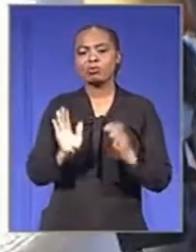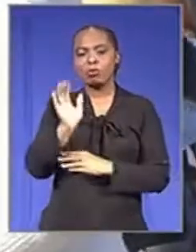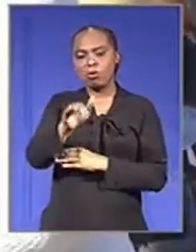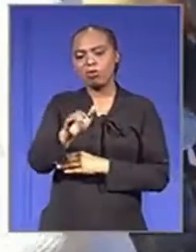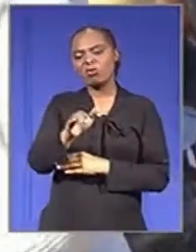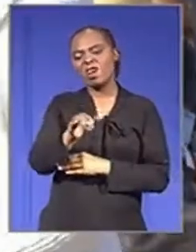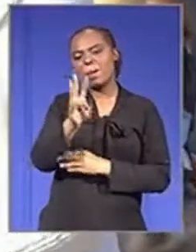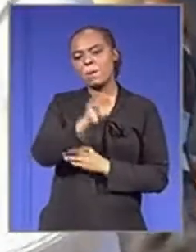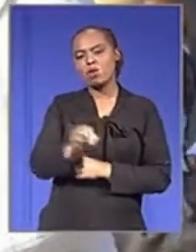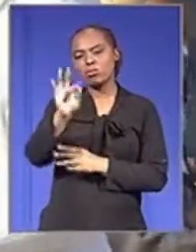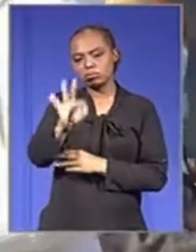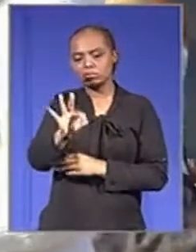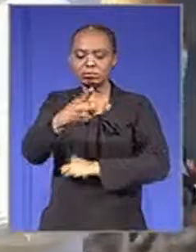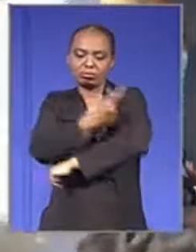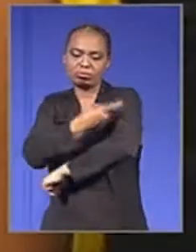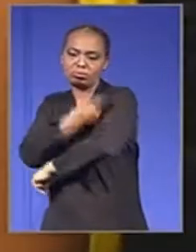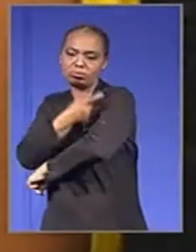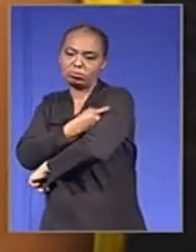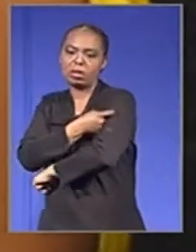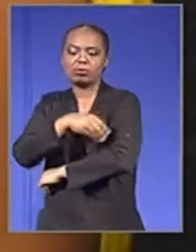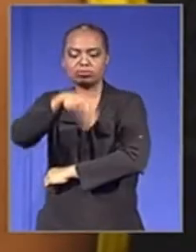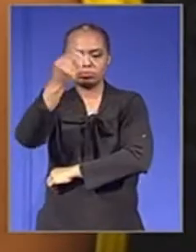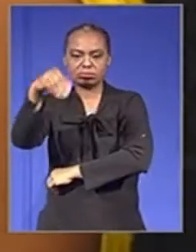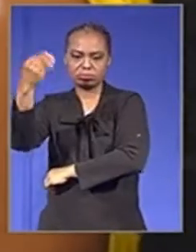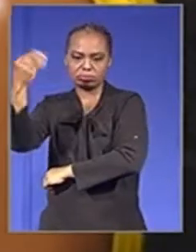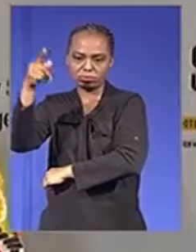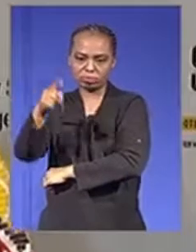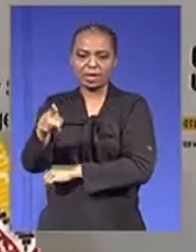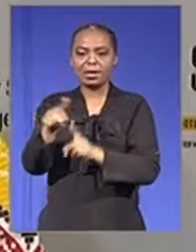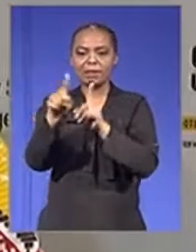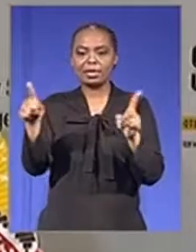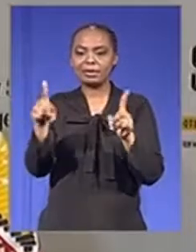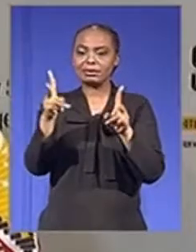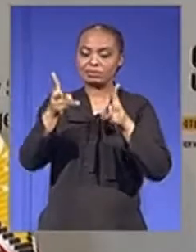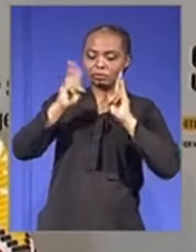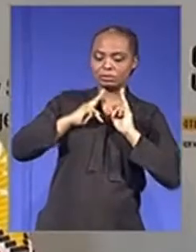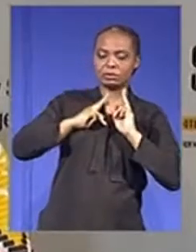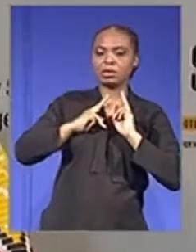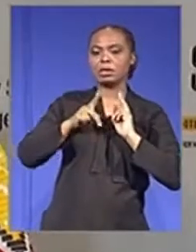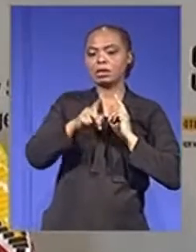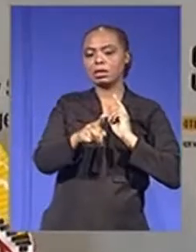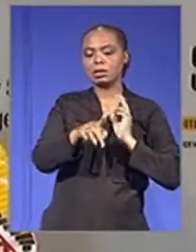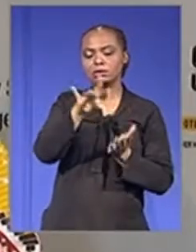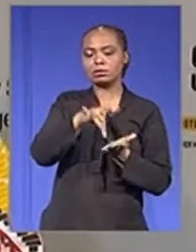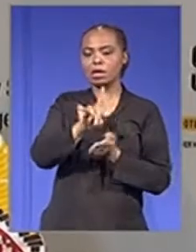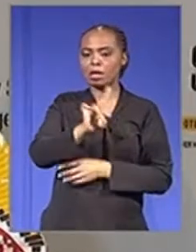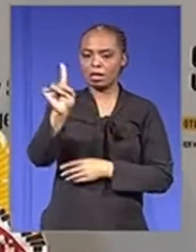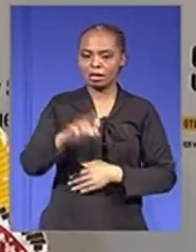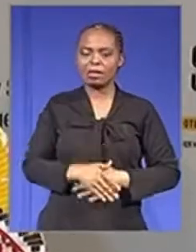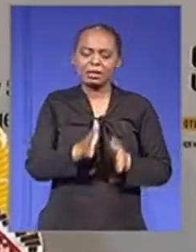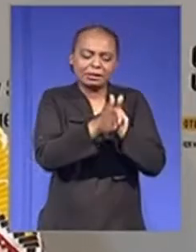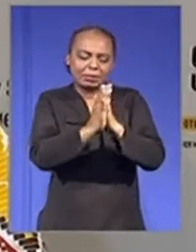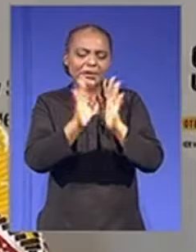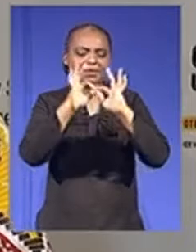tlhabetswe COVID-19. Fela ketelo kwa mafelong a bone ga ya letlelelwa. We appeal for understanding and urge families and friends